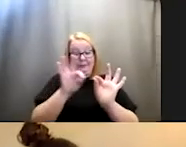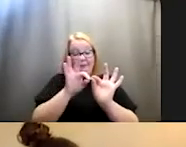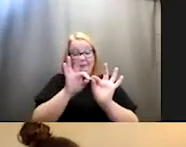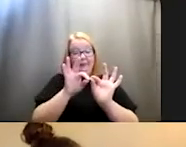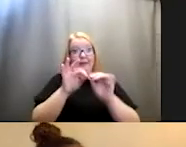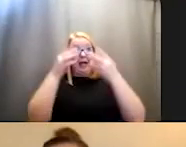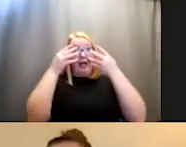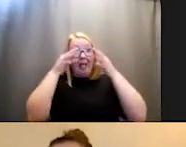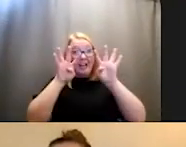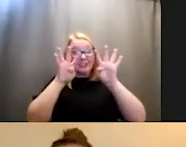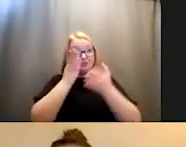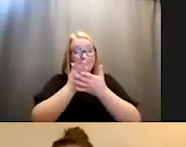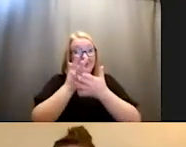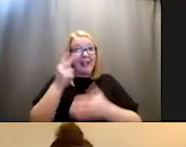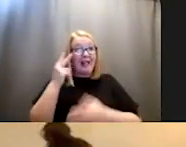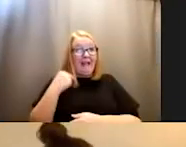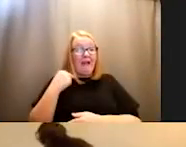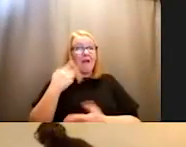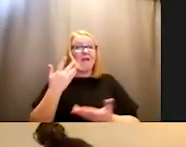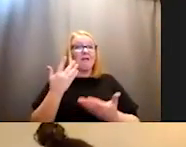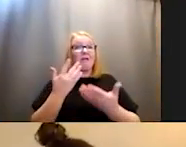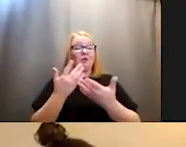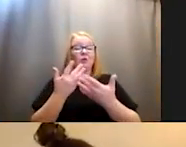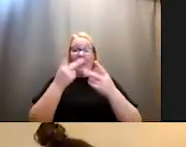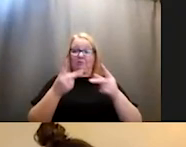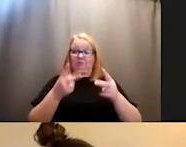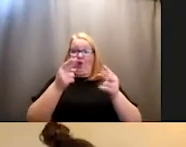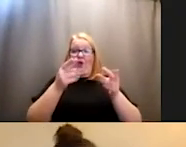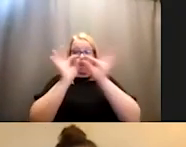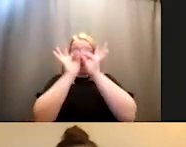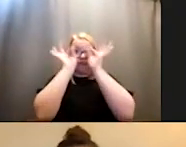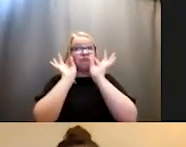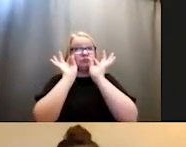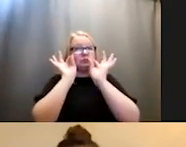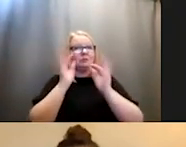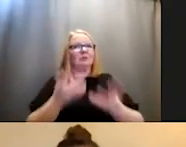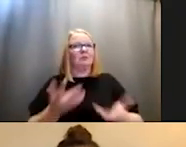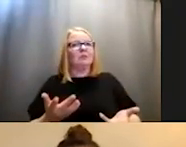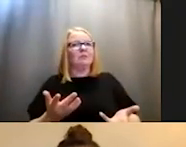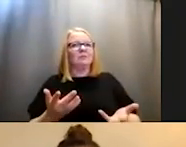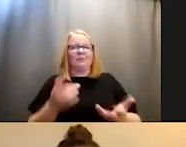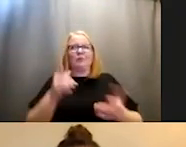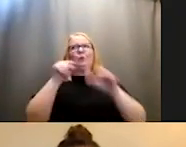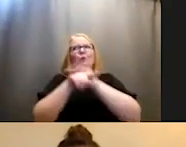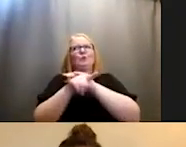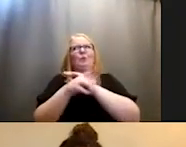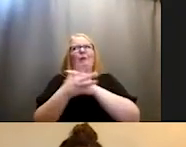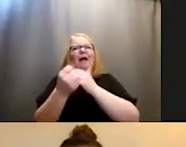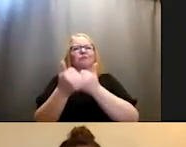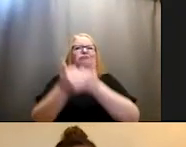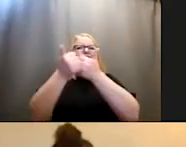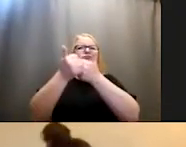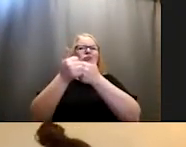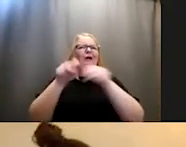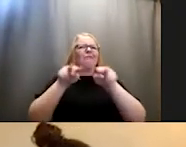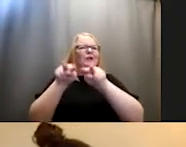lashes that cut to any length and stuck on. And there's some really great, if you go on YouTube, there's some really great videos of those being kind of cut and